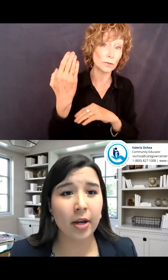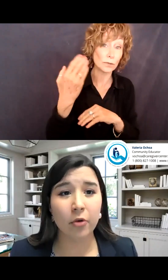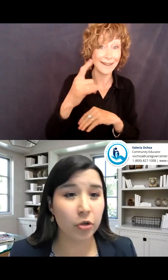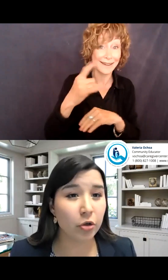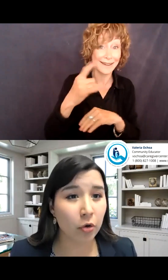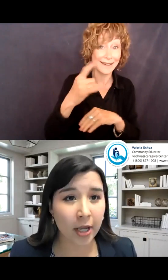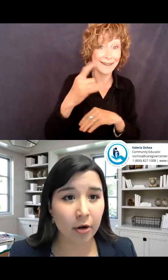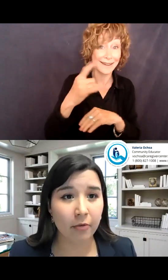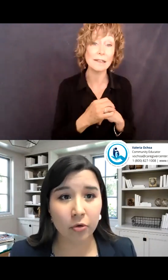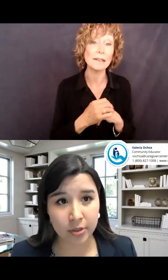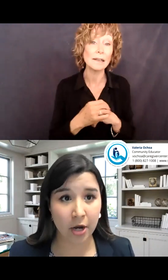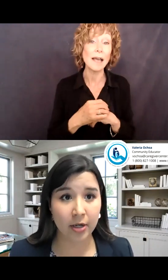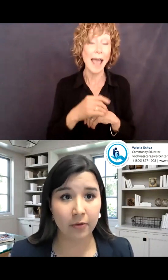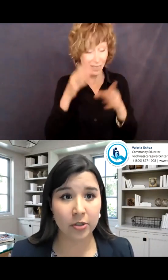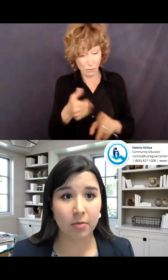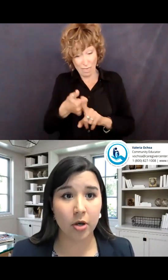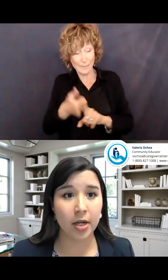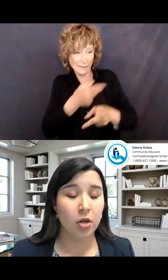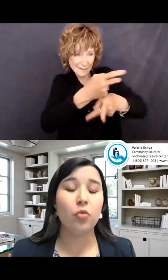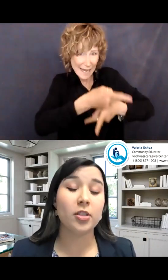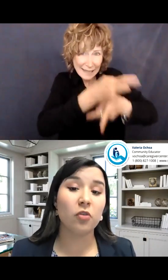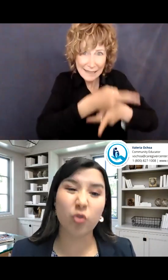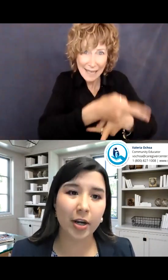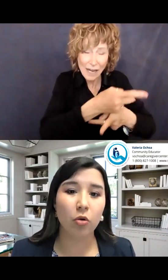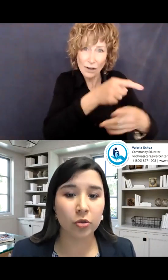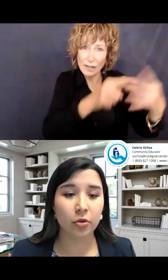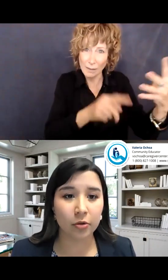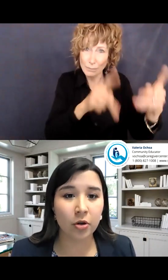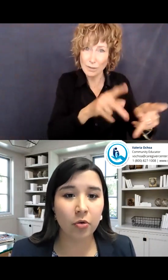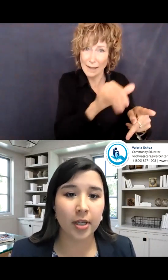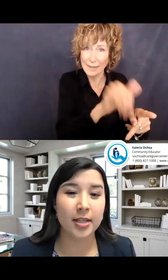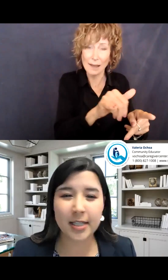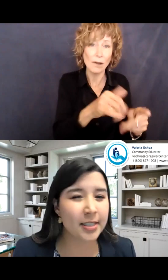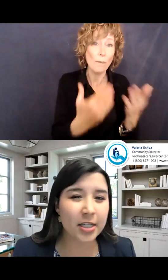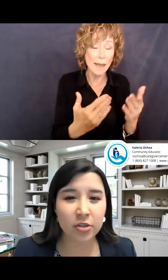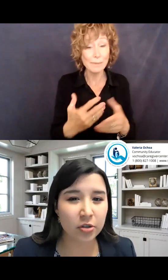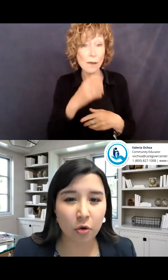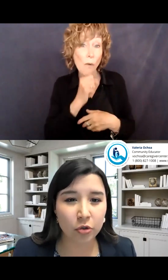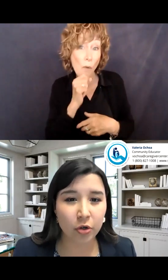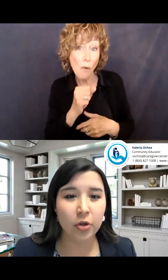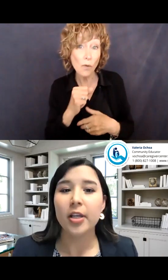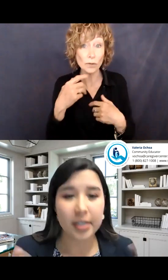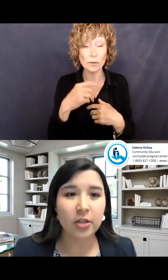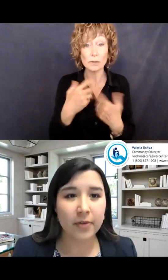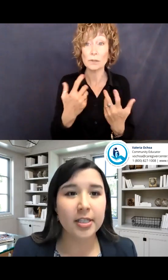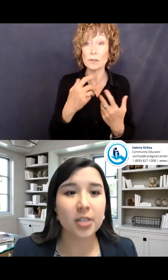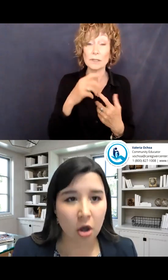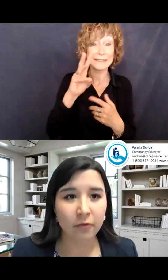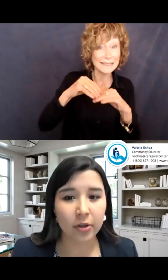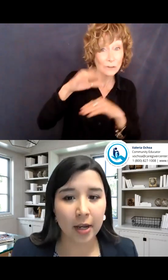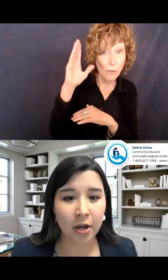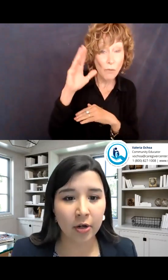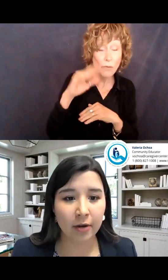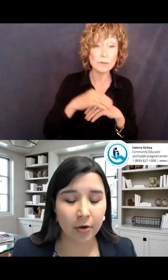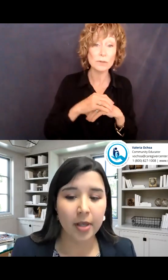a caregiver, you know a caregiver who's caring for someone who is a frail older adult that is 60 years and older. These services are